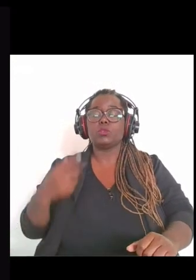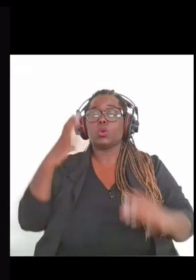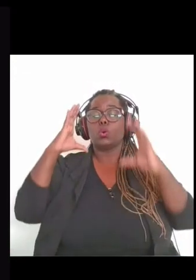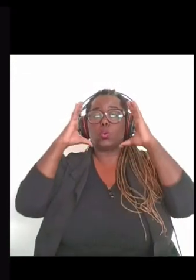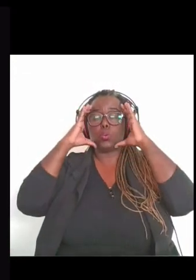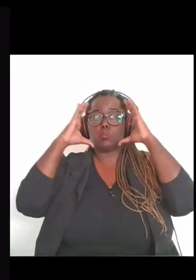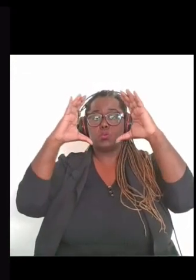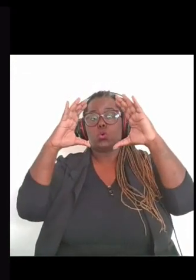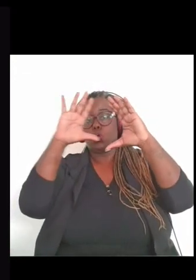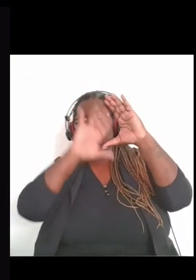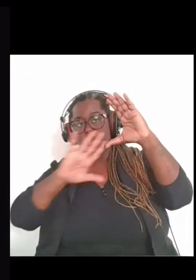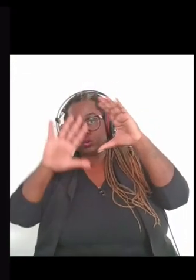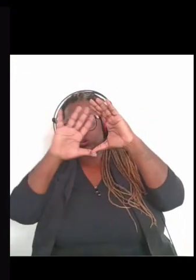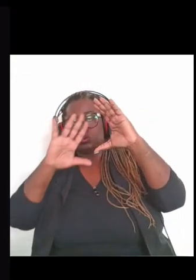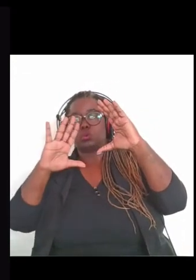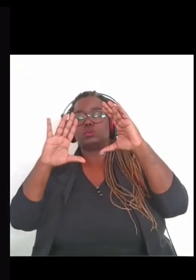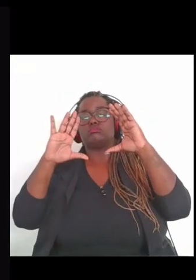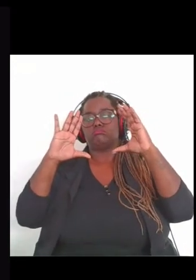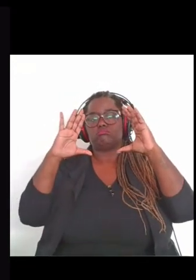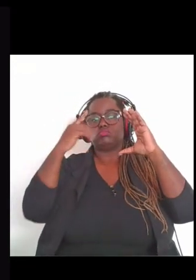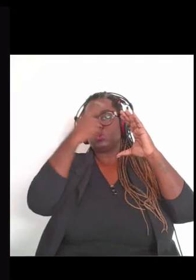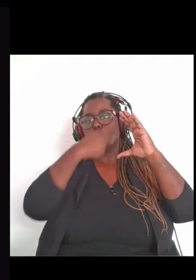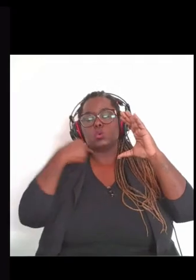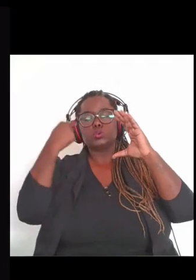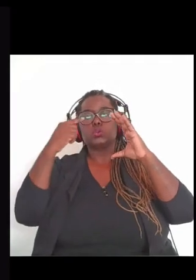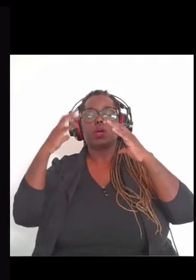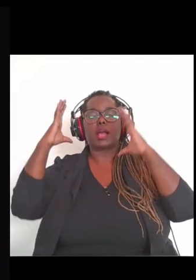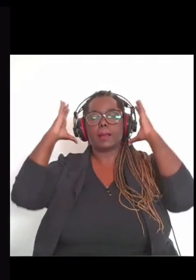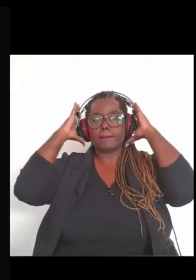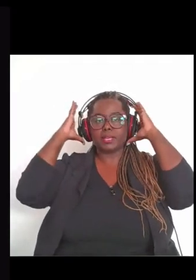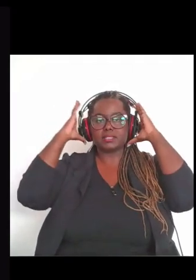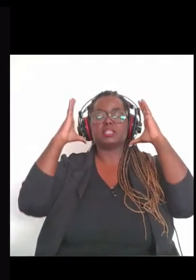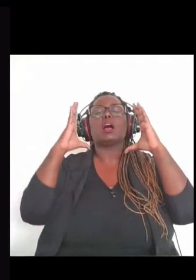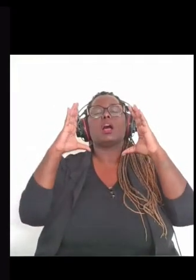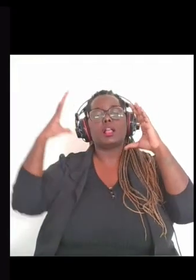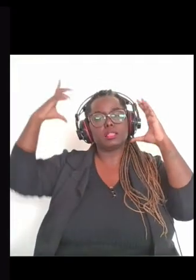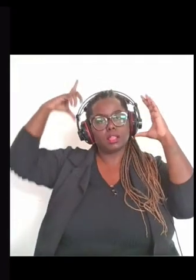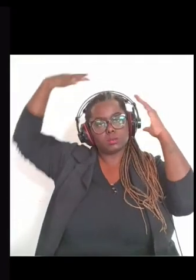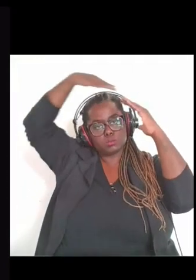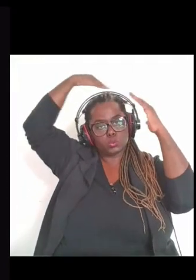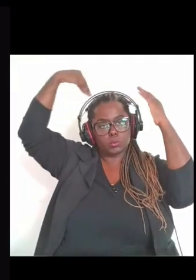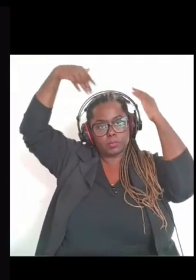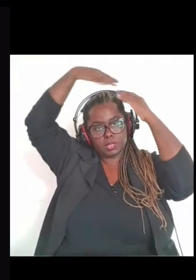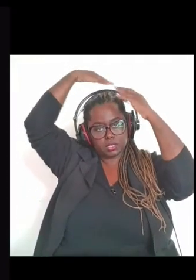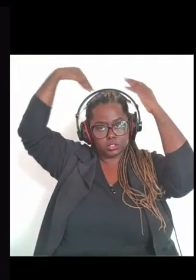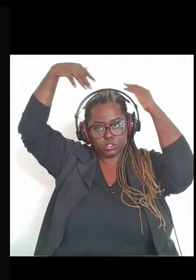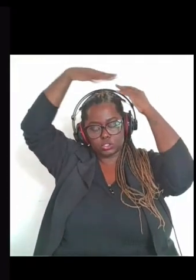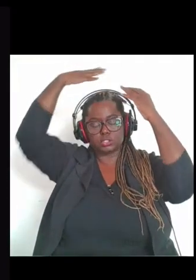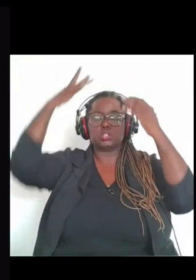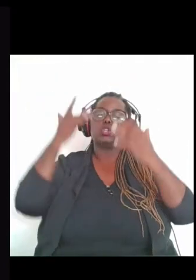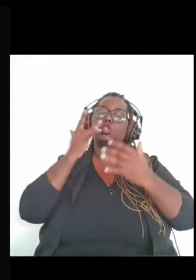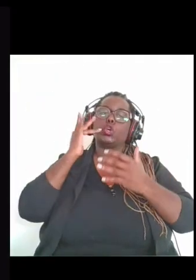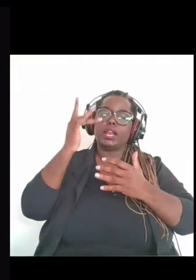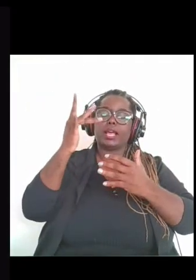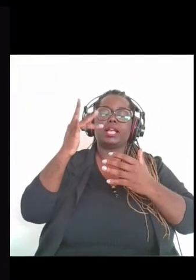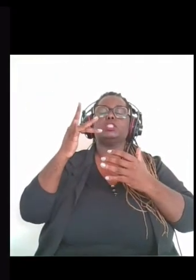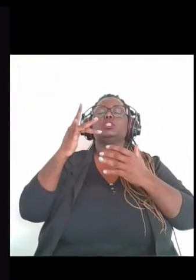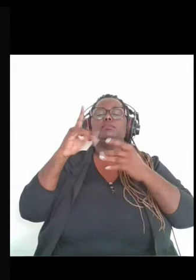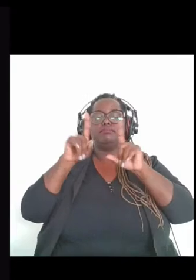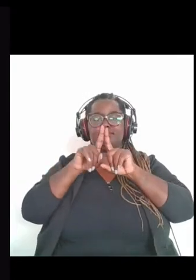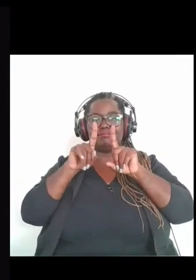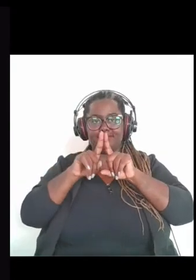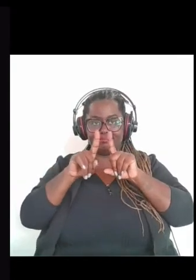a golden neck turban and a multi-colored Crown going in all directions the body is